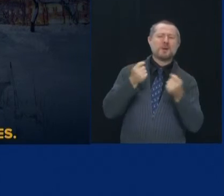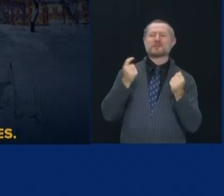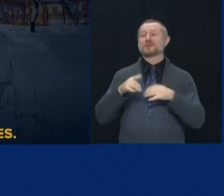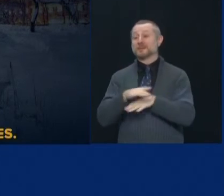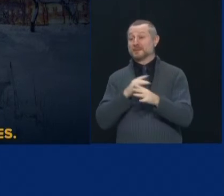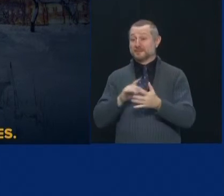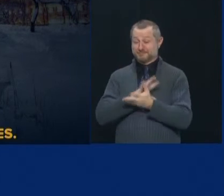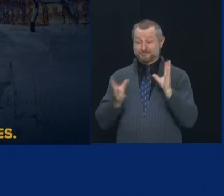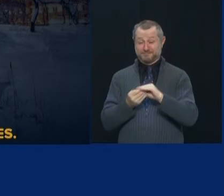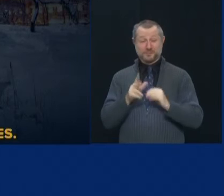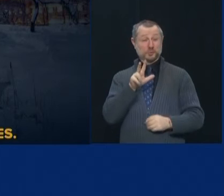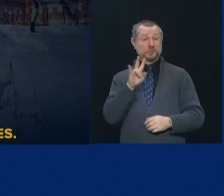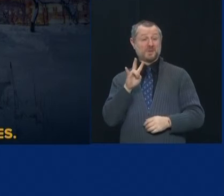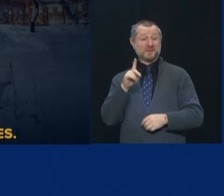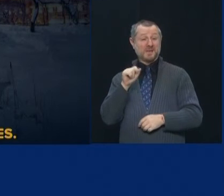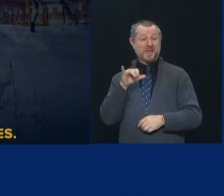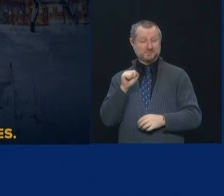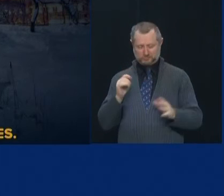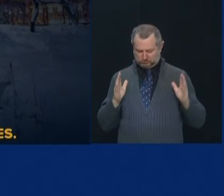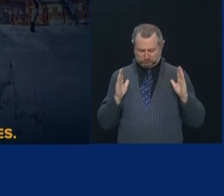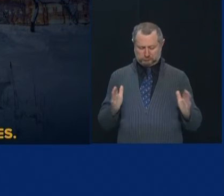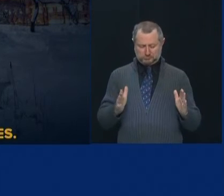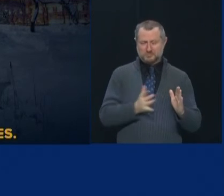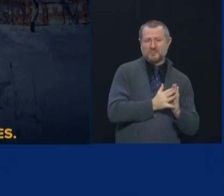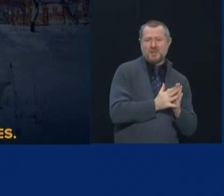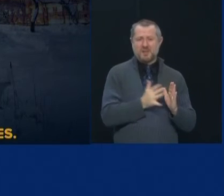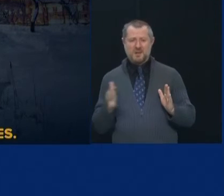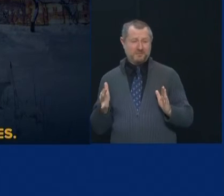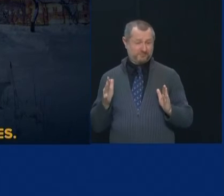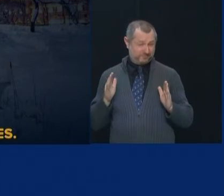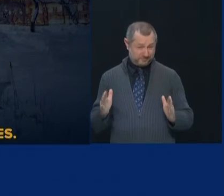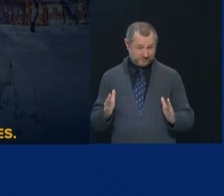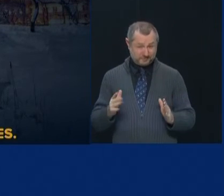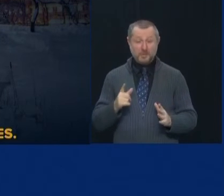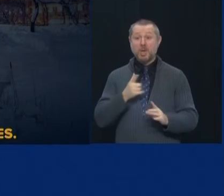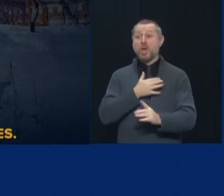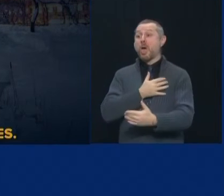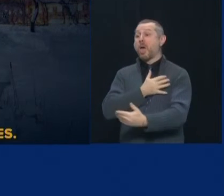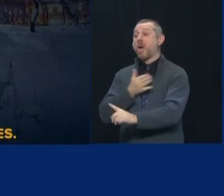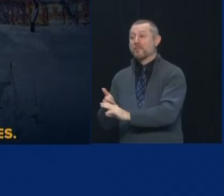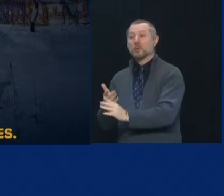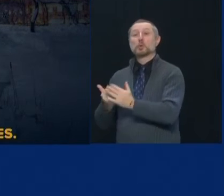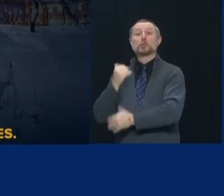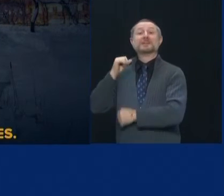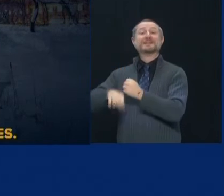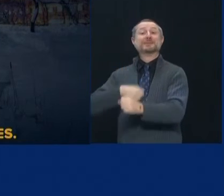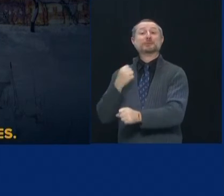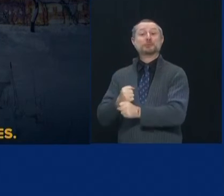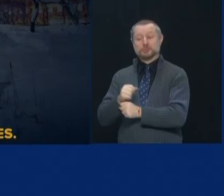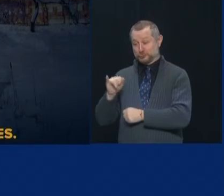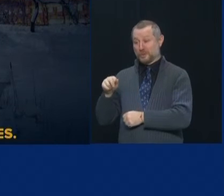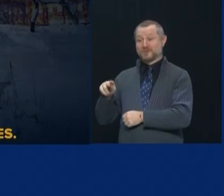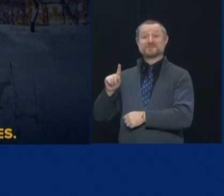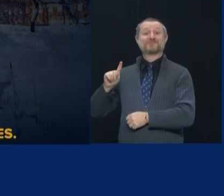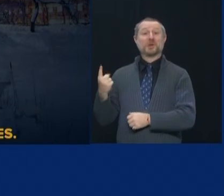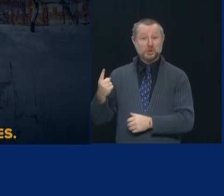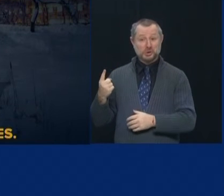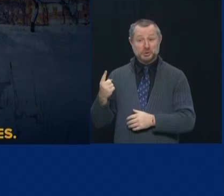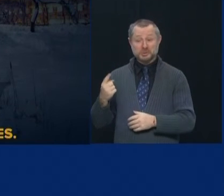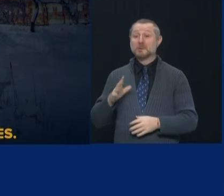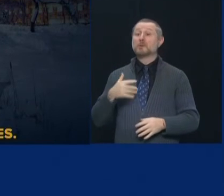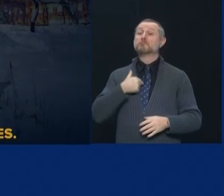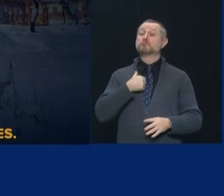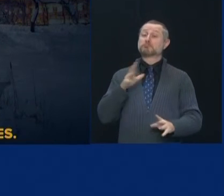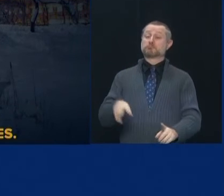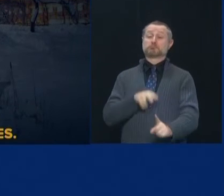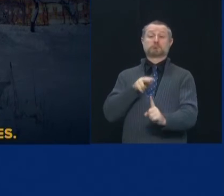37 days up to New Year's Day. And I see that as one period